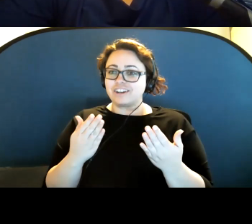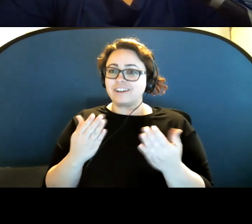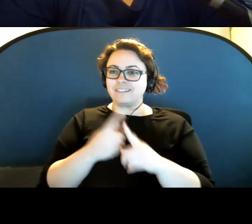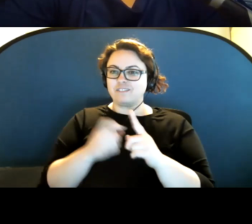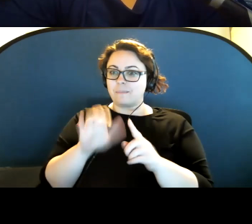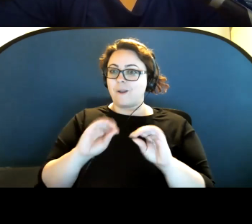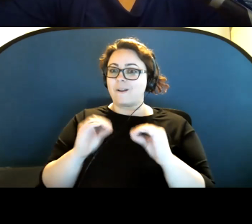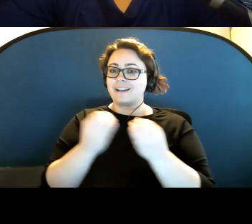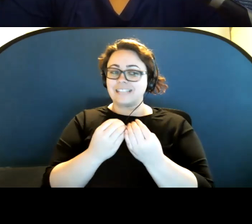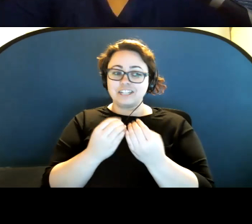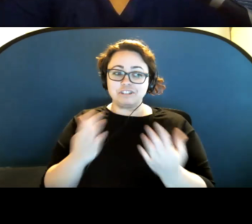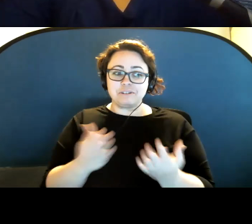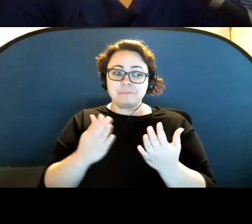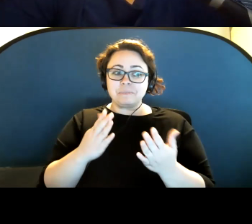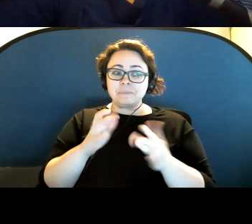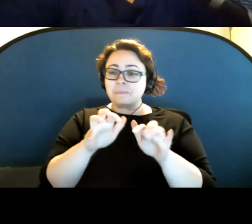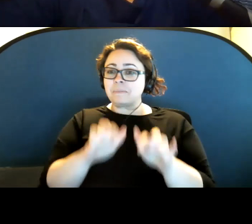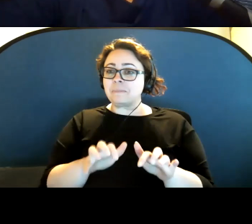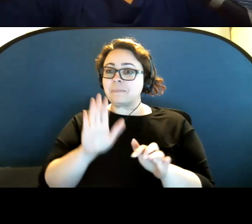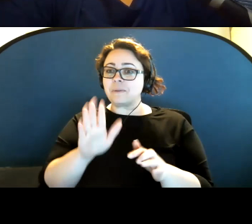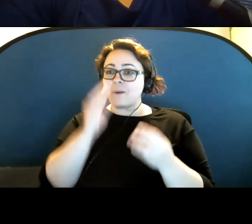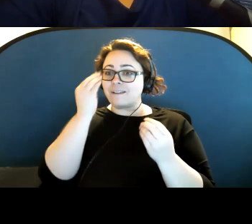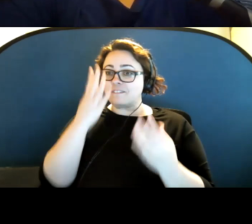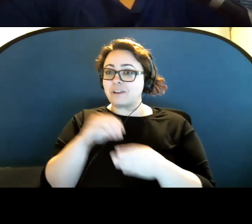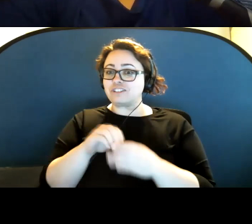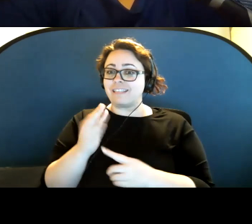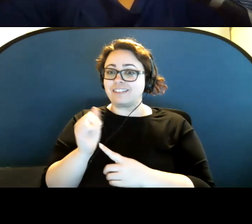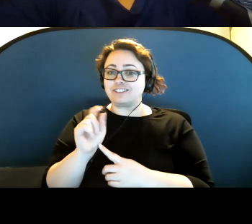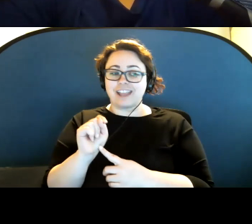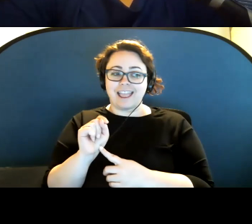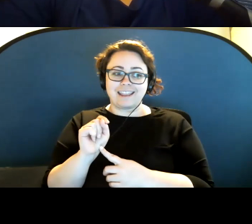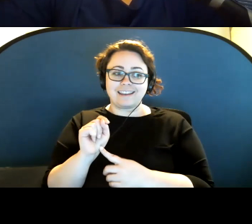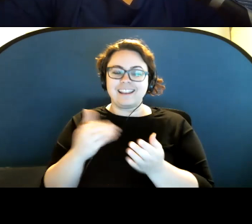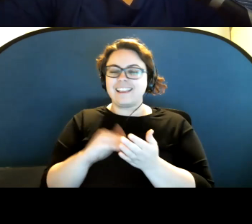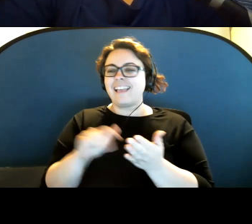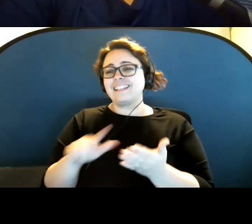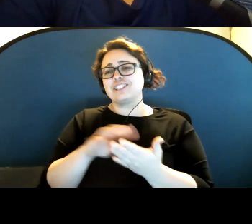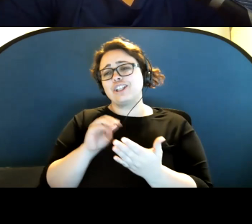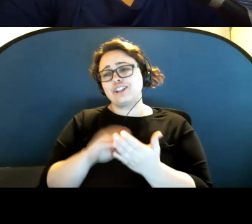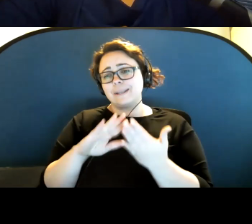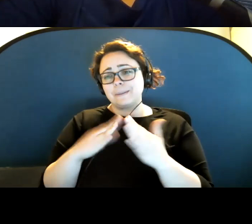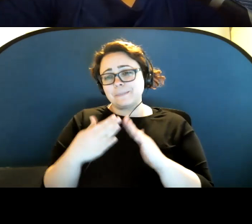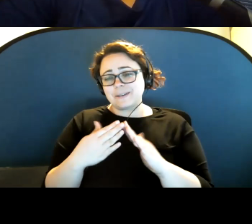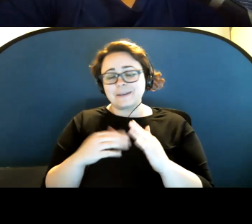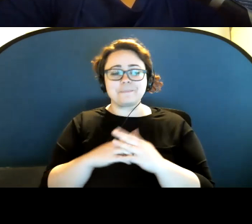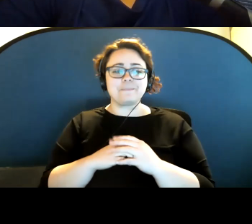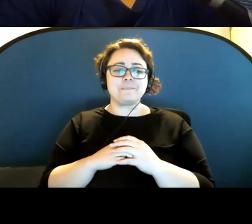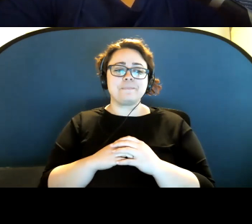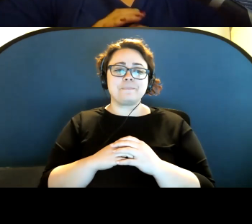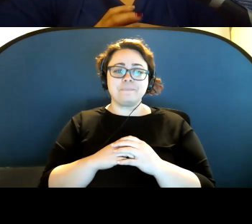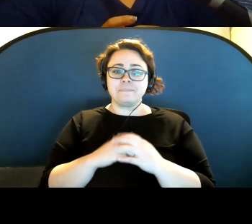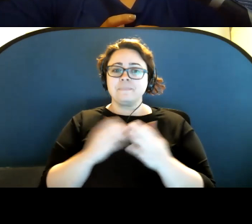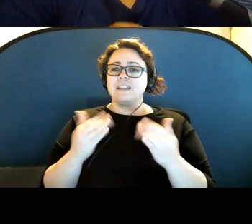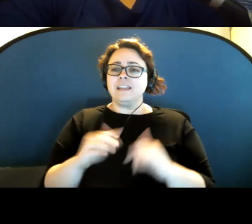the chat for everyone to use. Again, we're a learning community for all of us. So this is a great one, is if you're, when